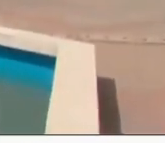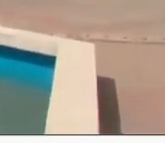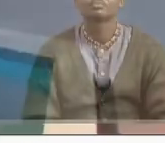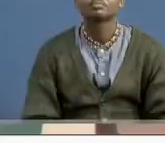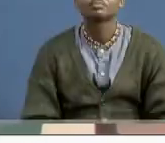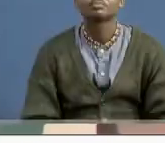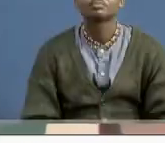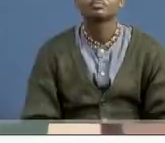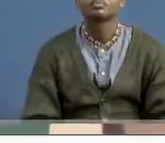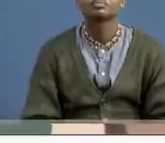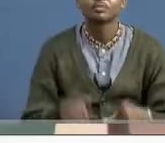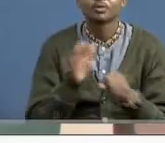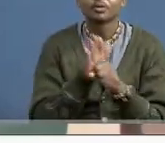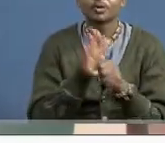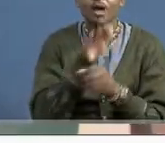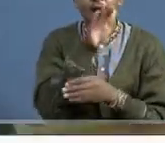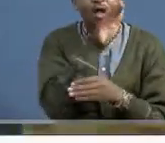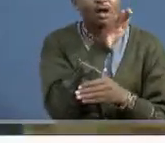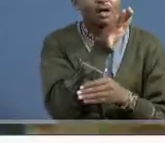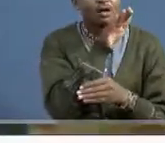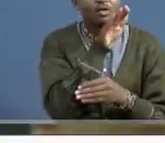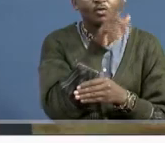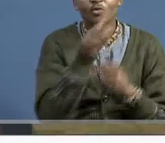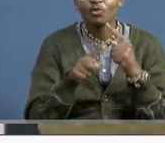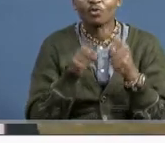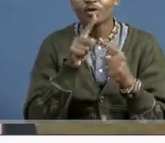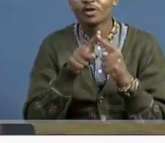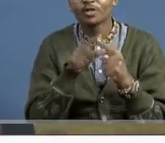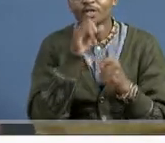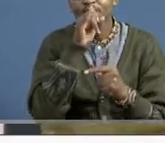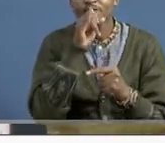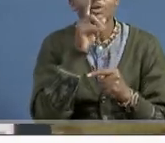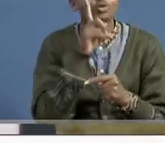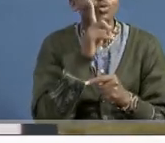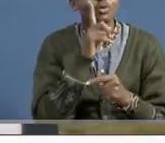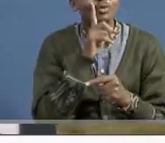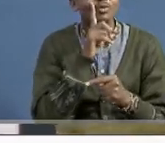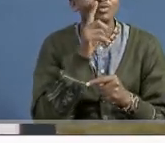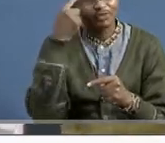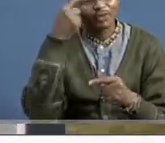of tomorrow, and most have asked, when is tomorrow? Anne Meshiri, KUTV.